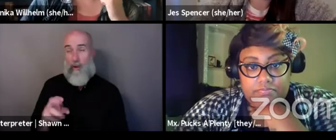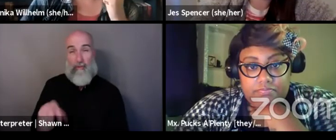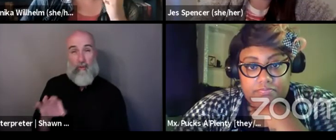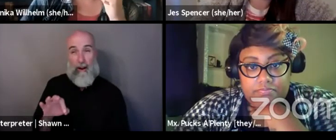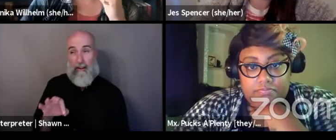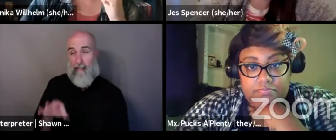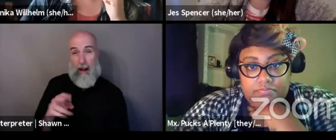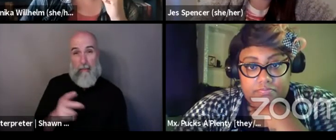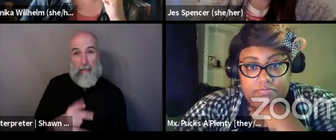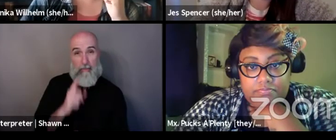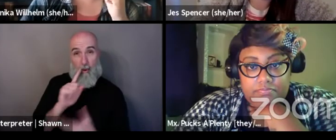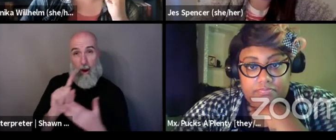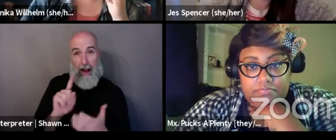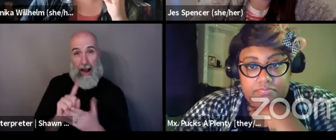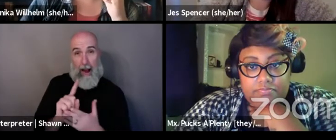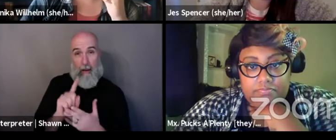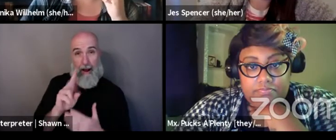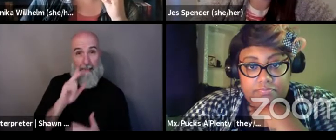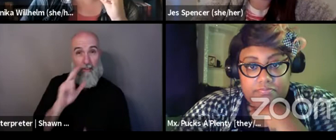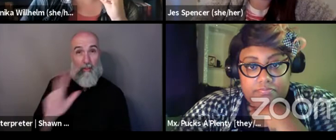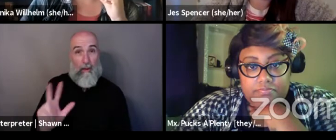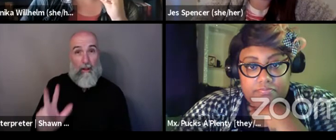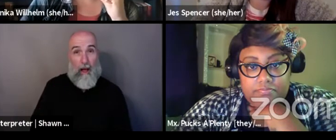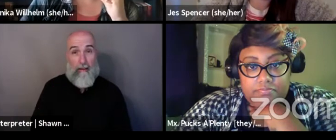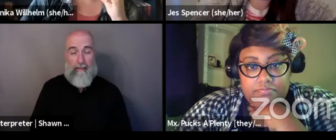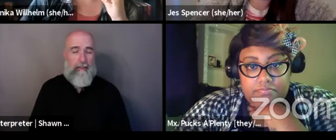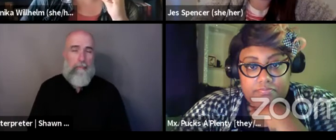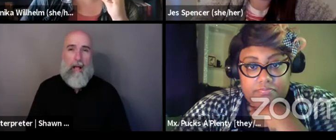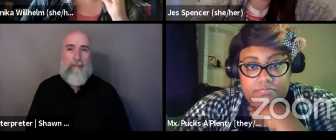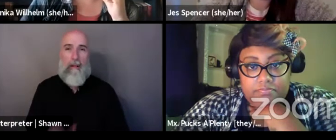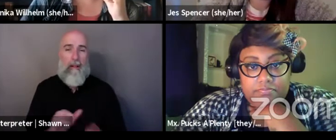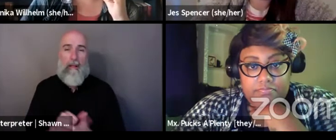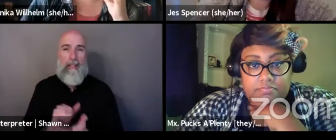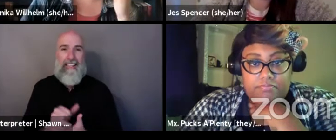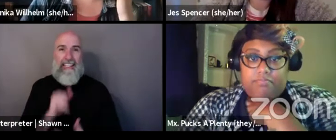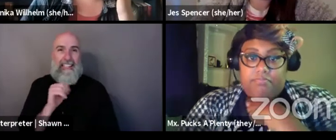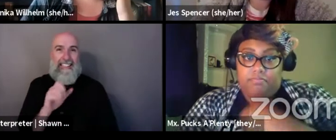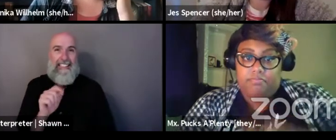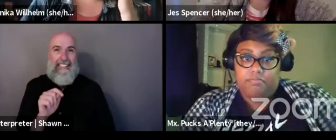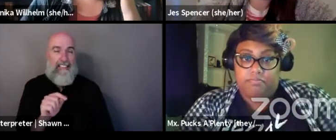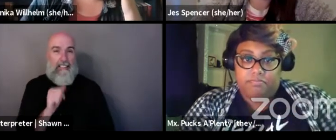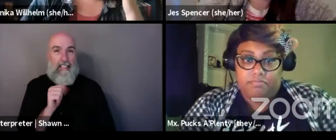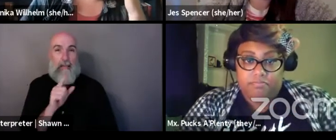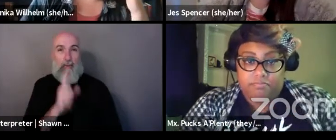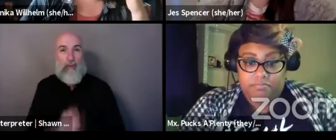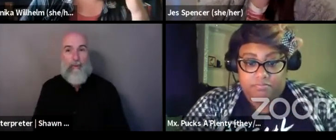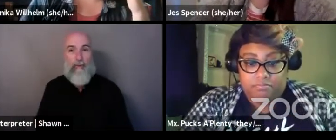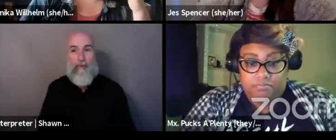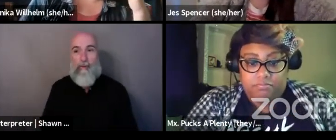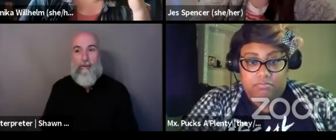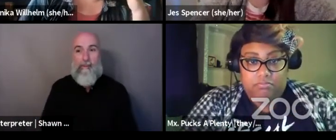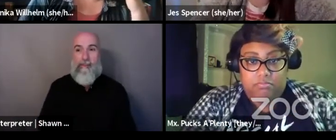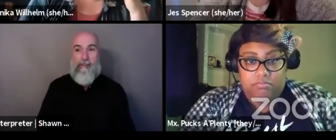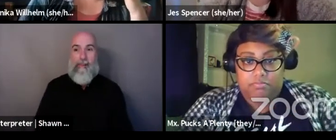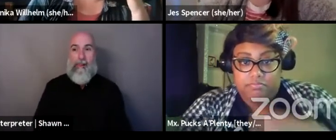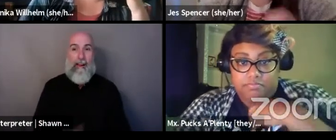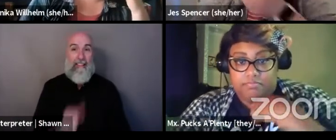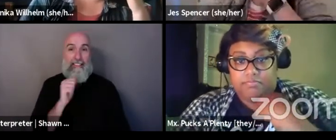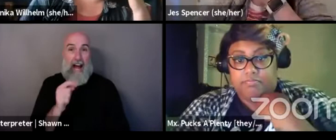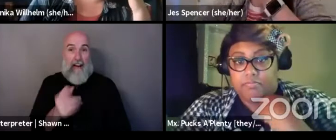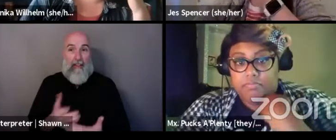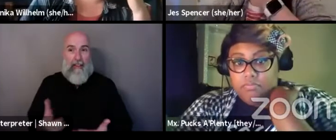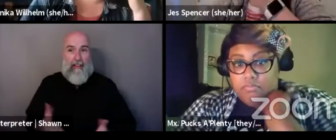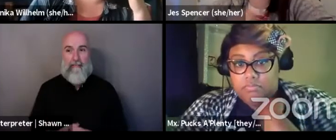for an hour and a half at 3 o'clock, it's impossible. It does not exist. It's not true. It's not a thing.